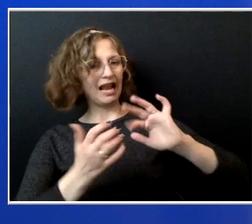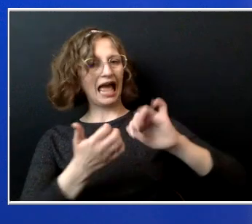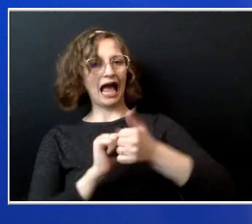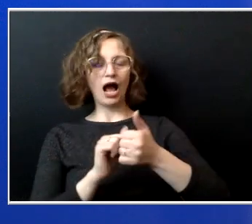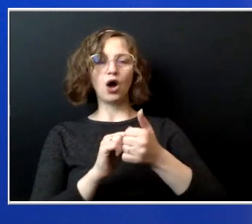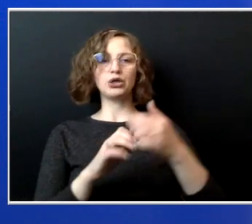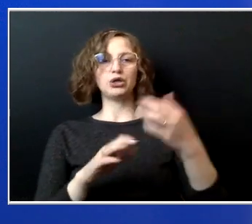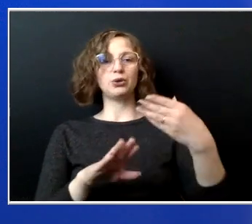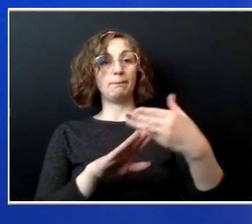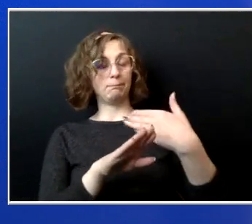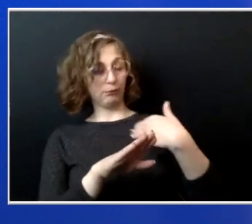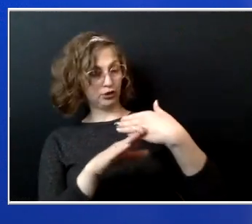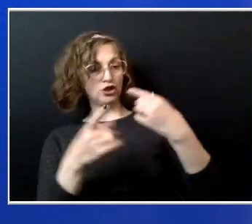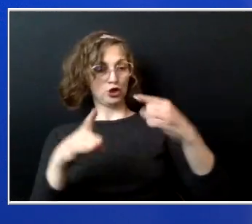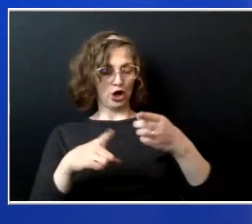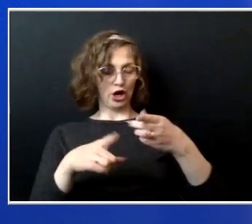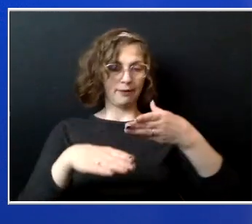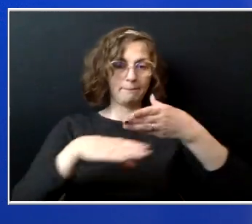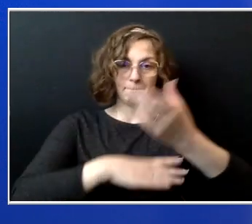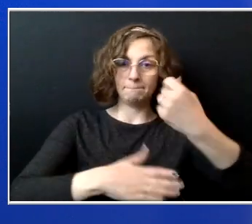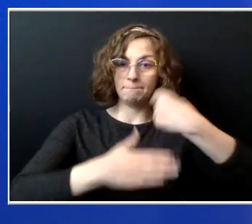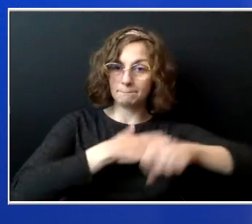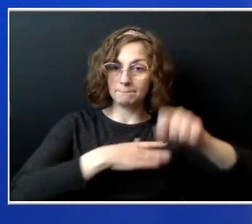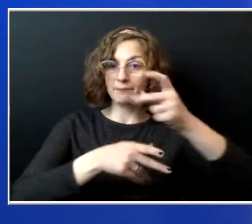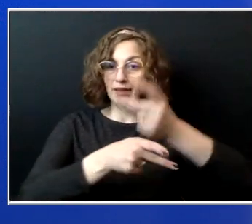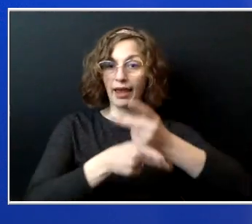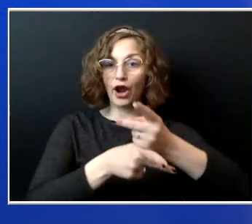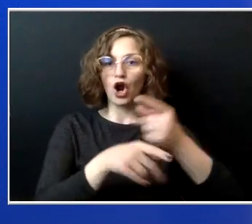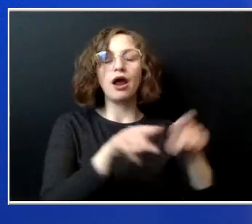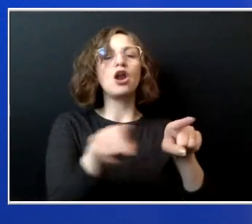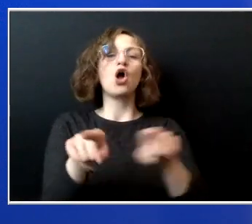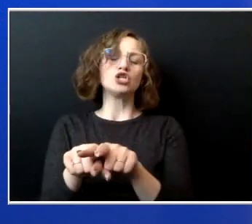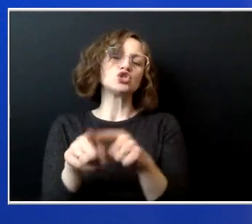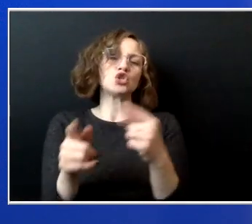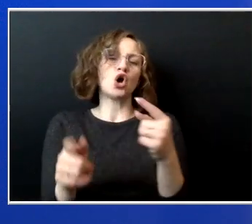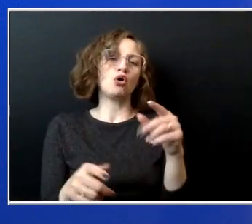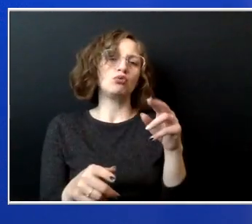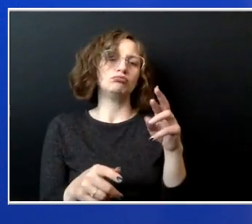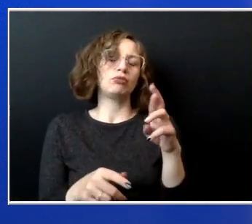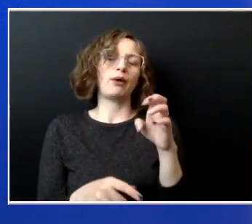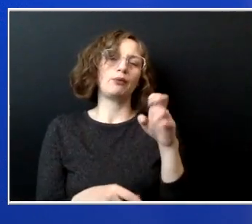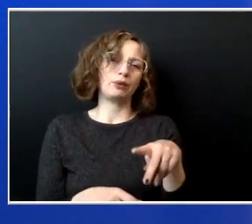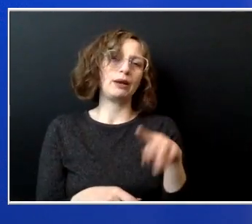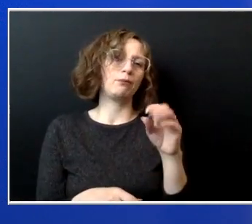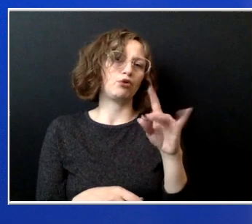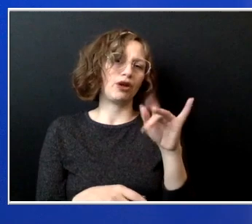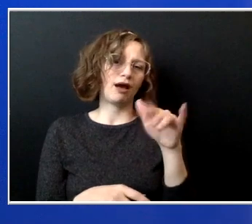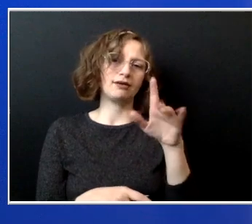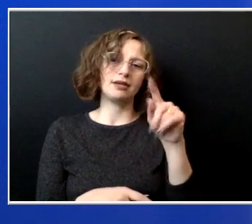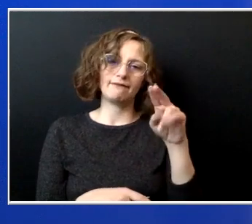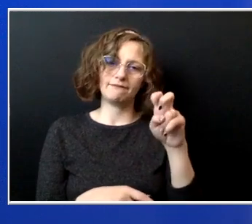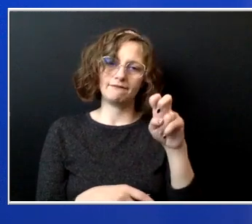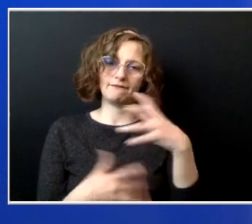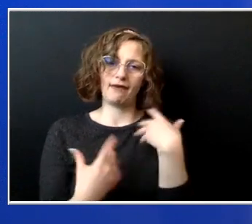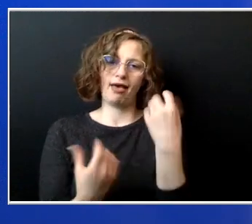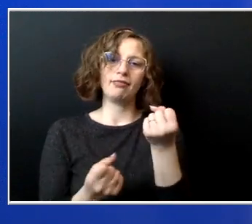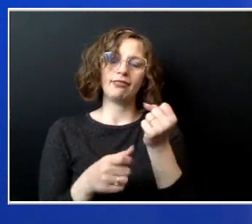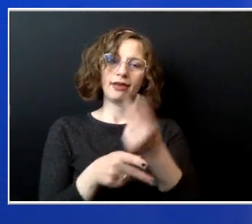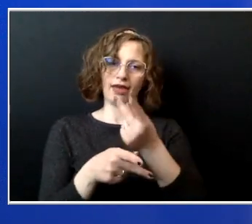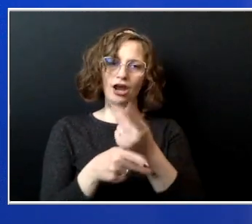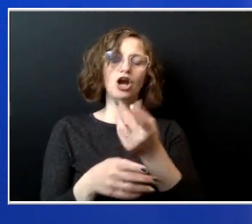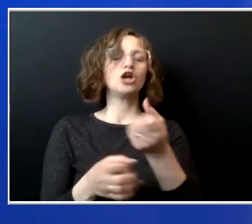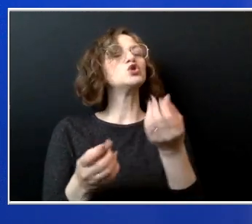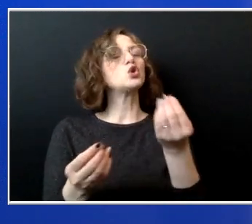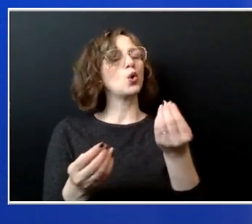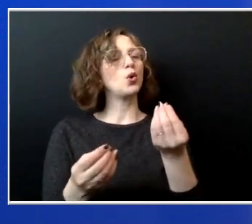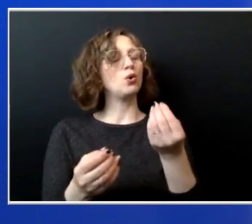as reproductive health care. So there are some states that are using midwives, or really advocating for midwives to be in some of these more rural